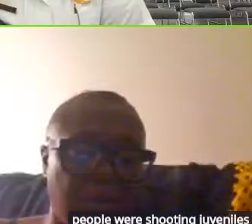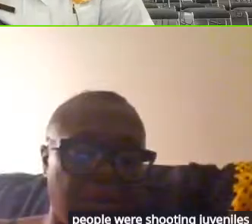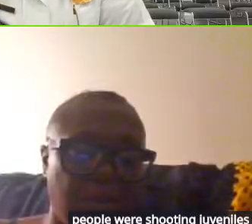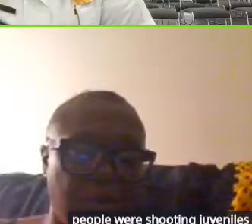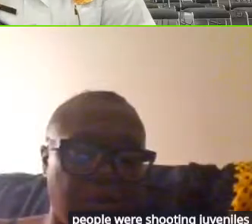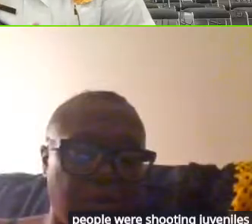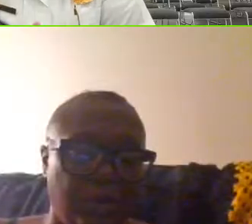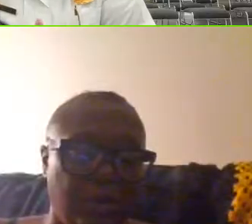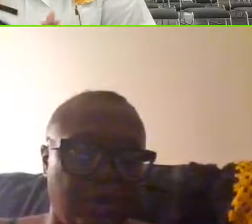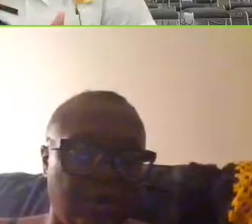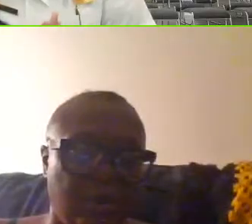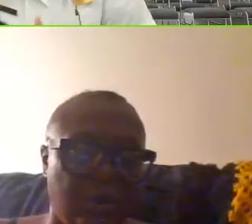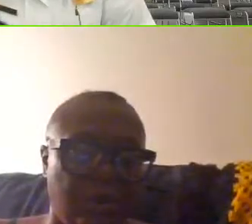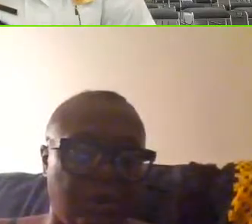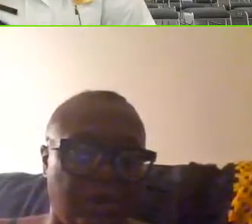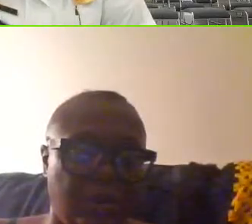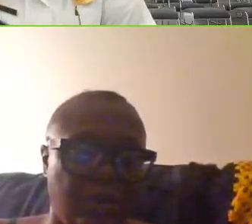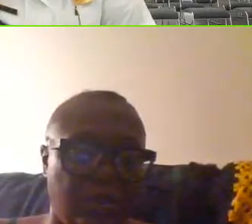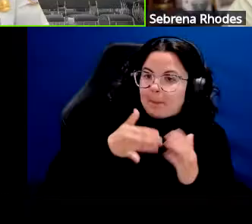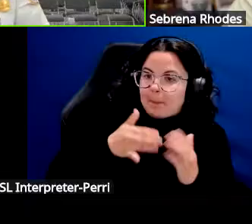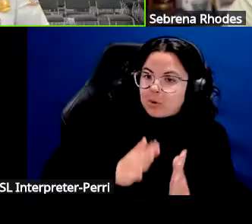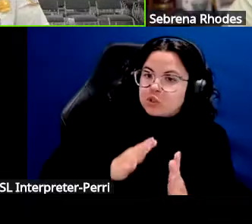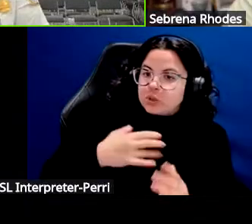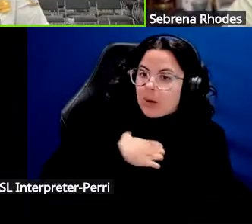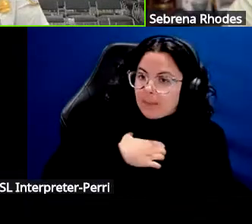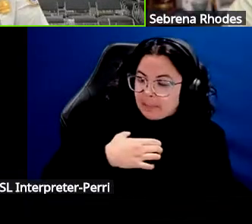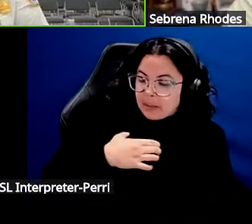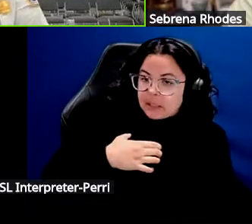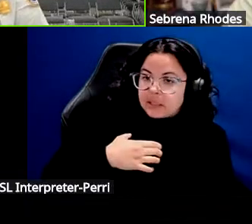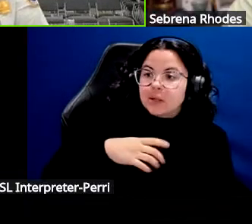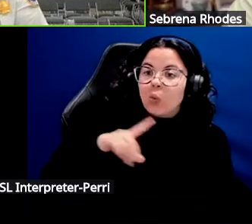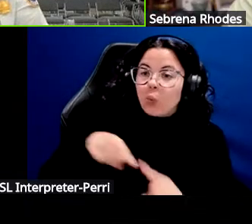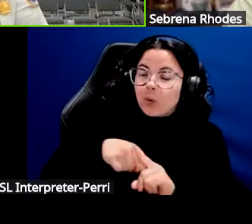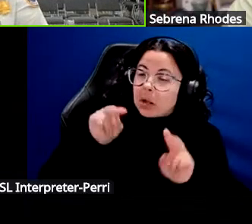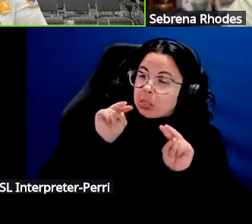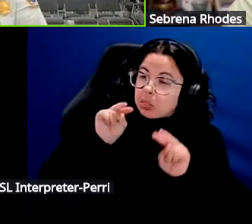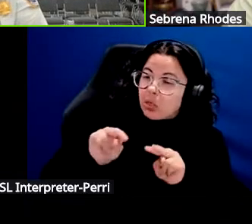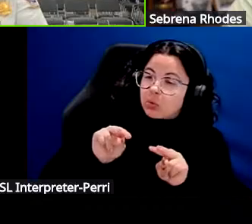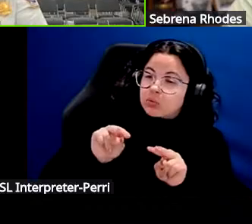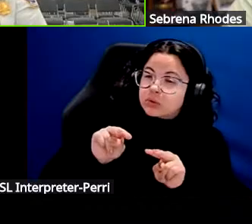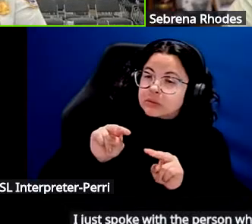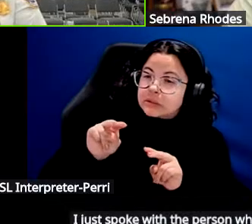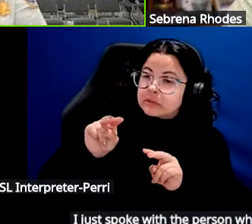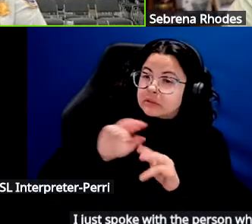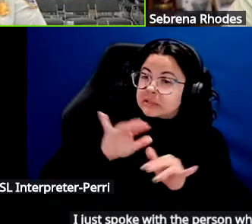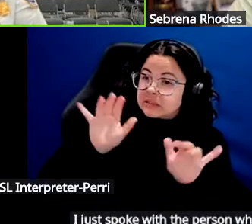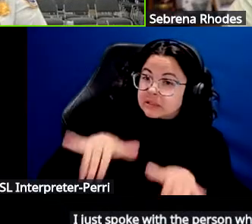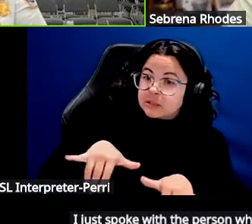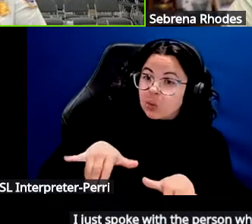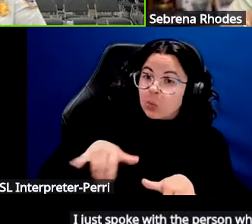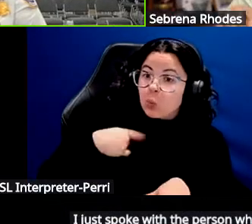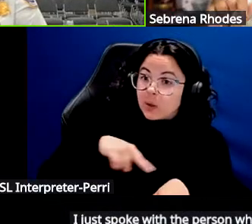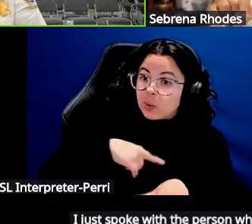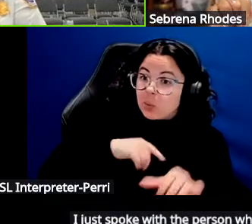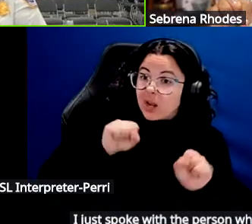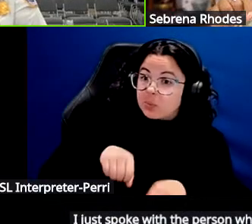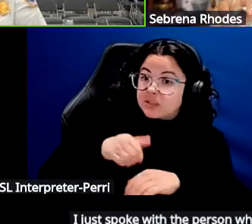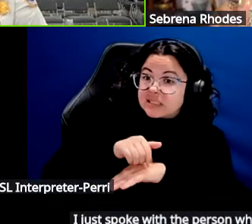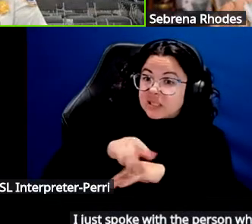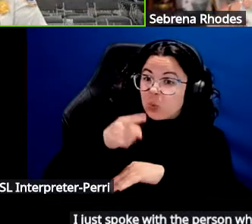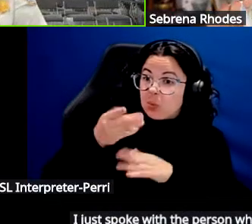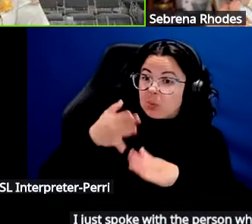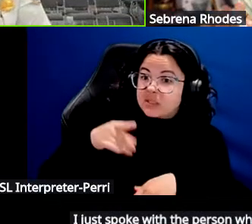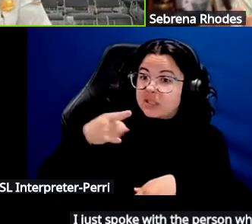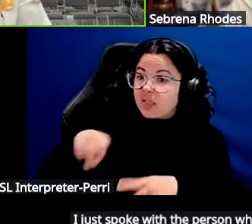spoke with the person who made that complaint. And when I looked in our CAD system that night, we were able to send one person and they